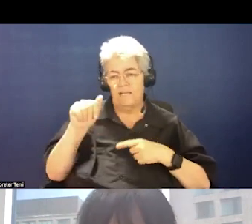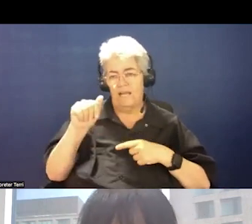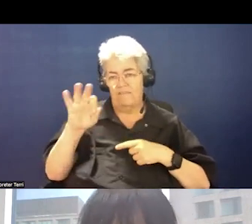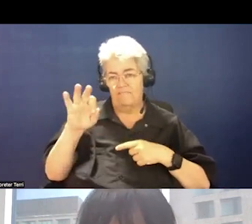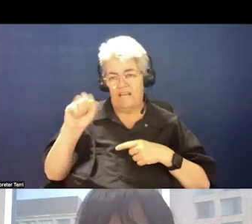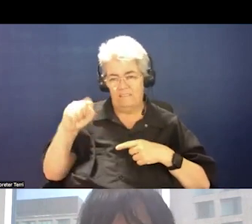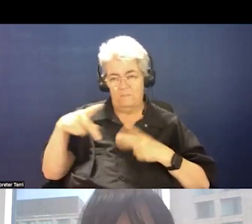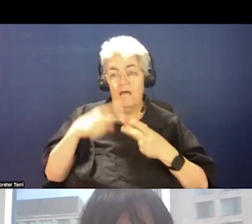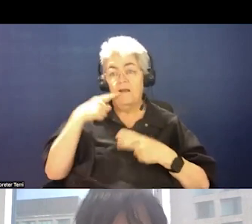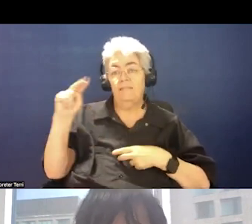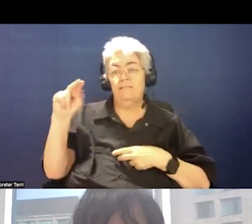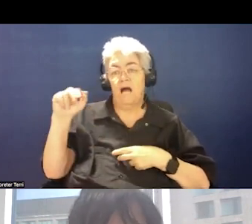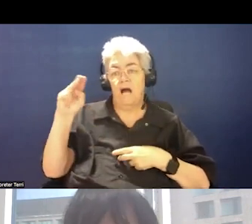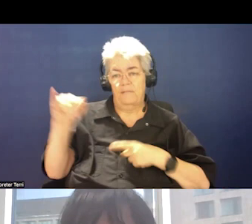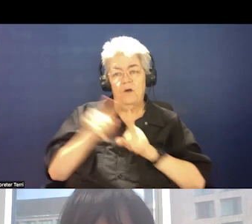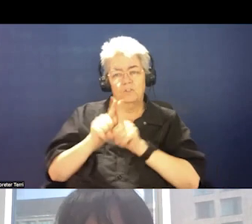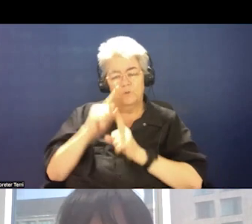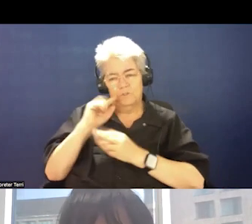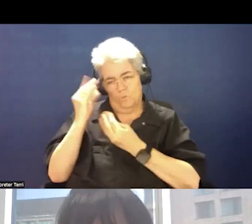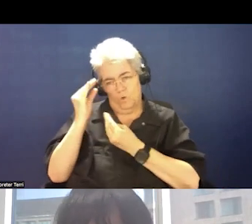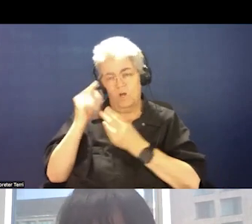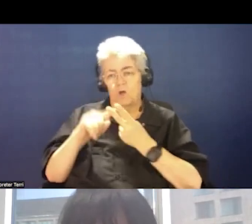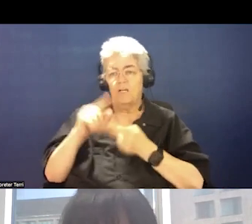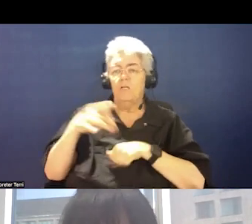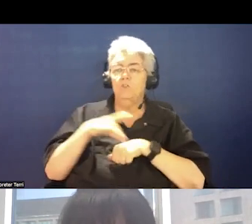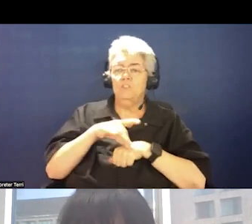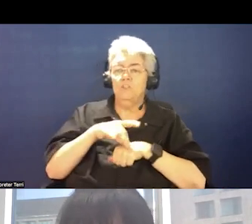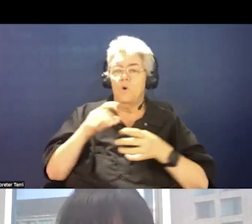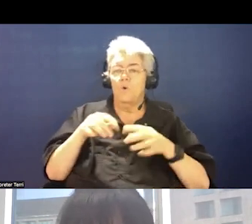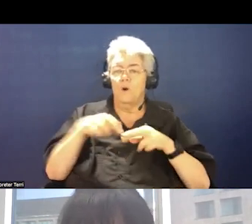know NAMI is also working on some geo-routing and geolocation